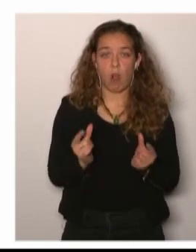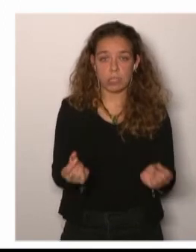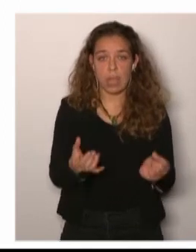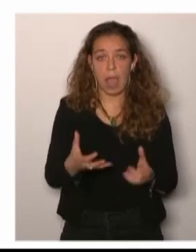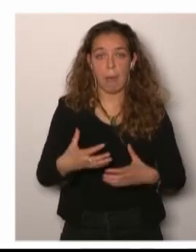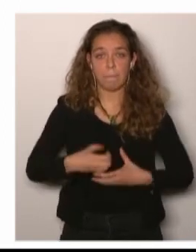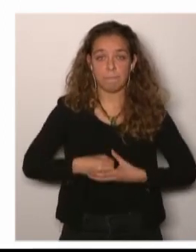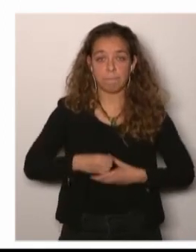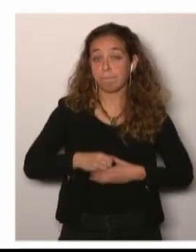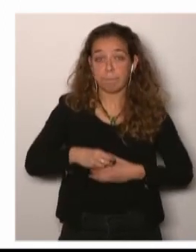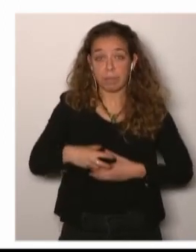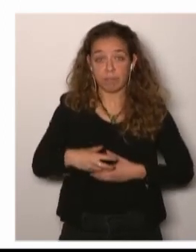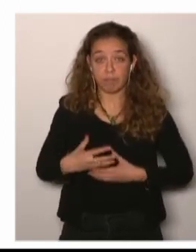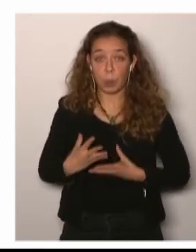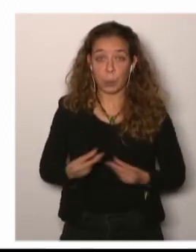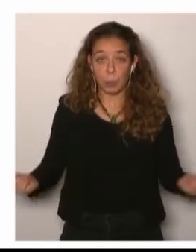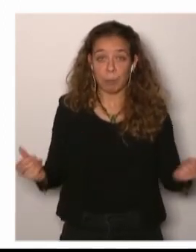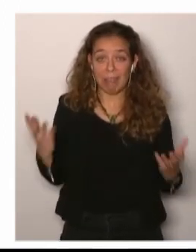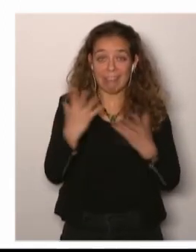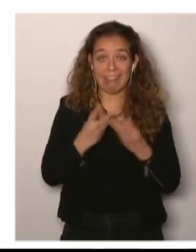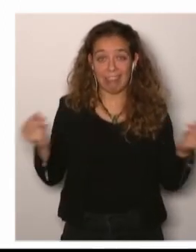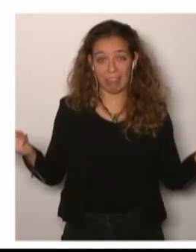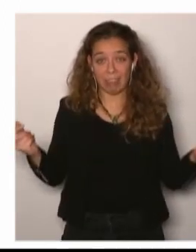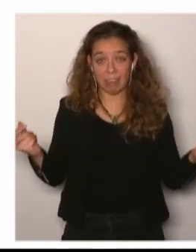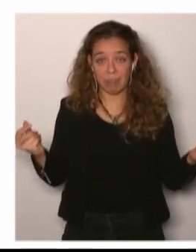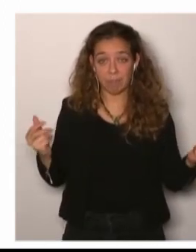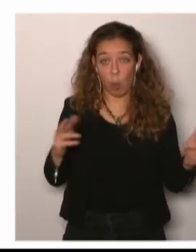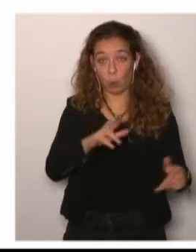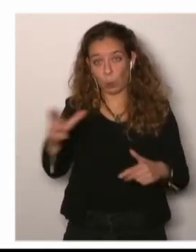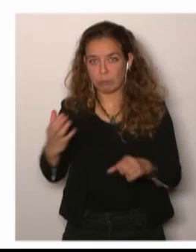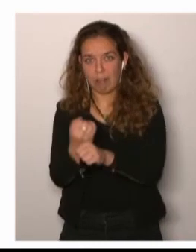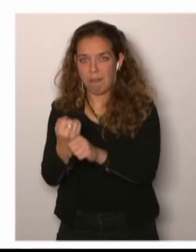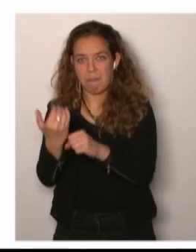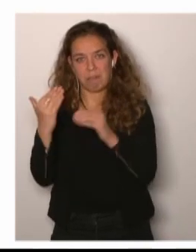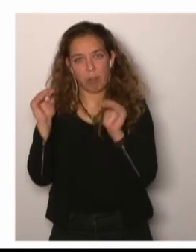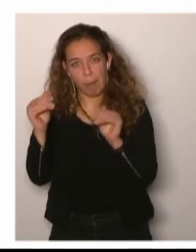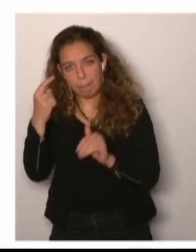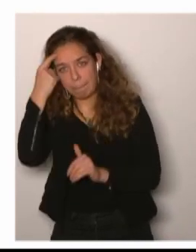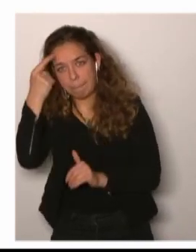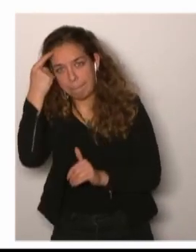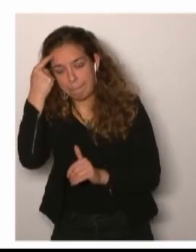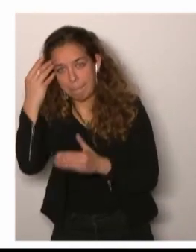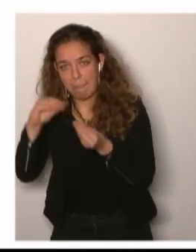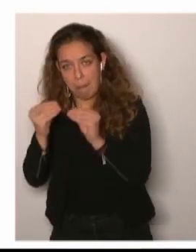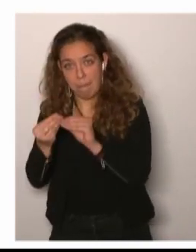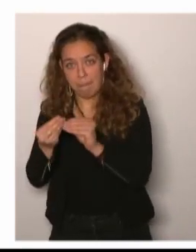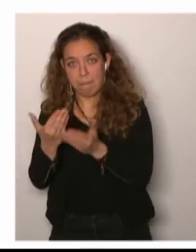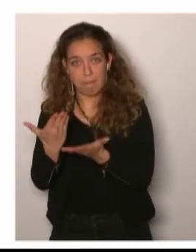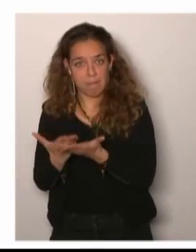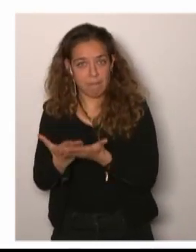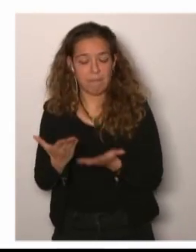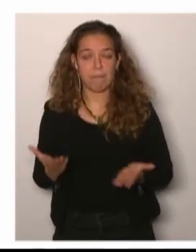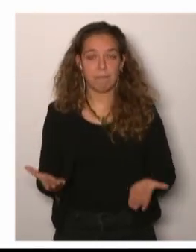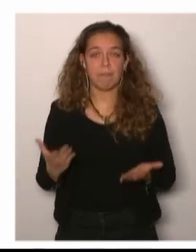have a problem. So I think it's part of the plan, and this was the idea we had in the European Commission, to see what levers we could